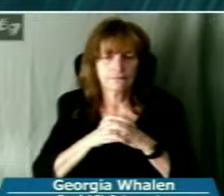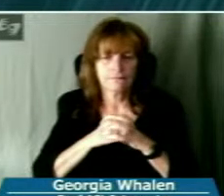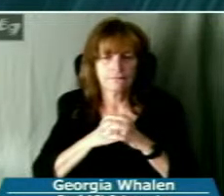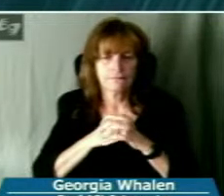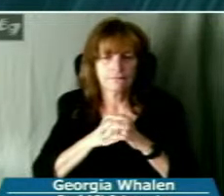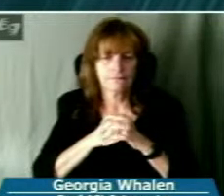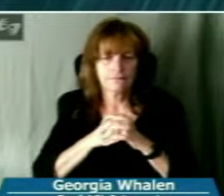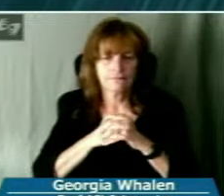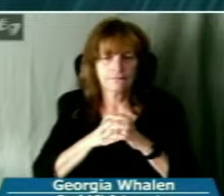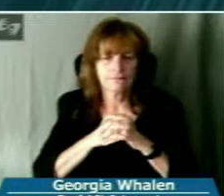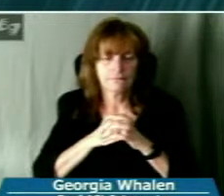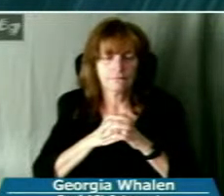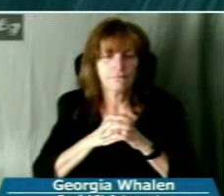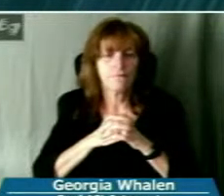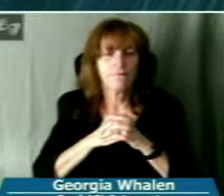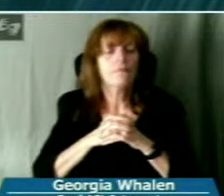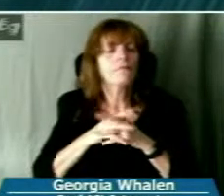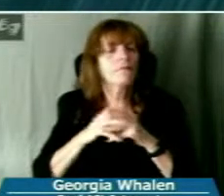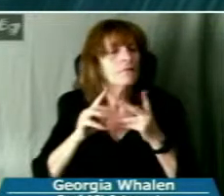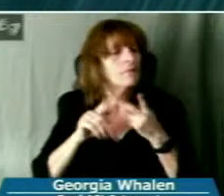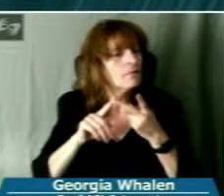Katrina, did you want to ask a follow-up question?